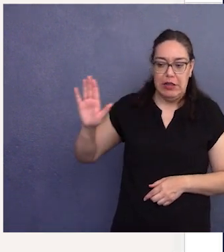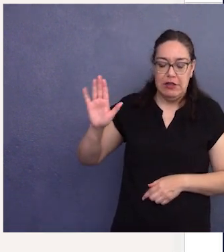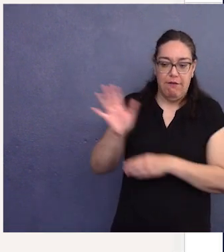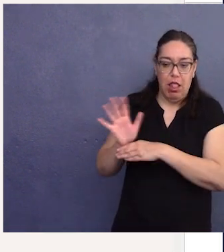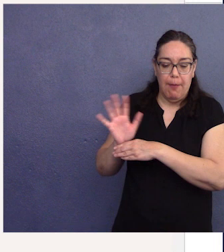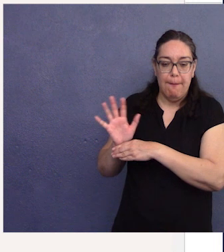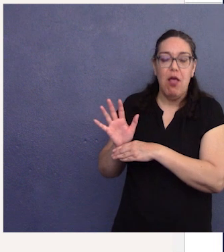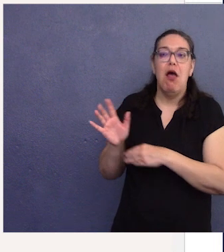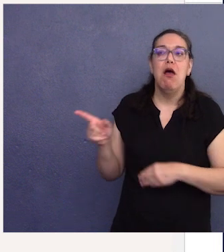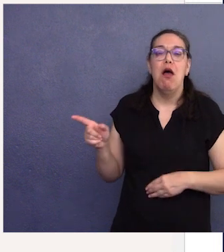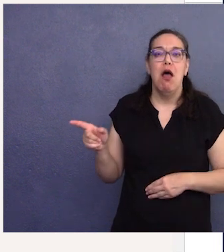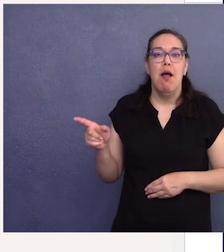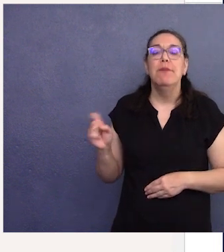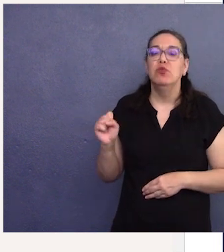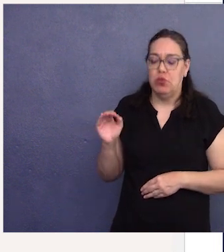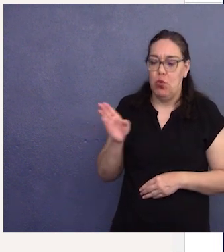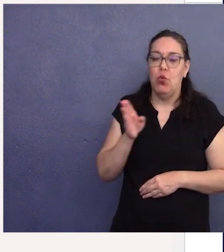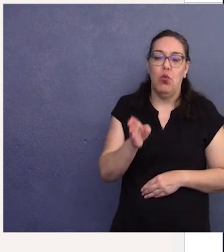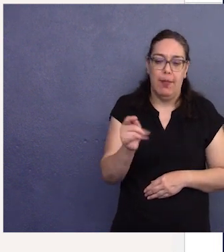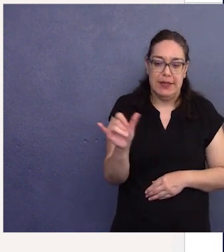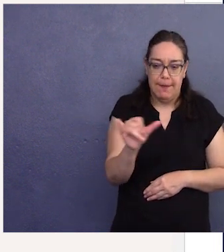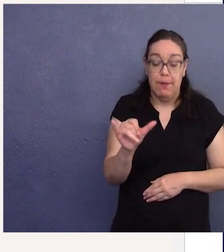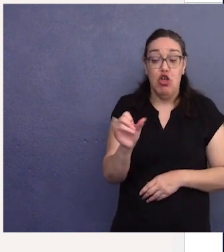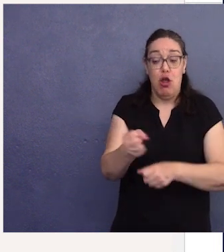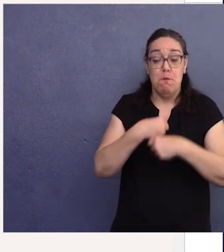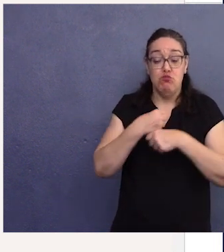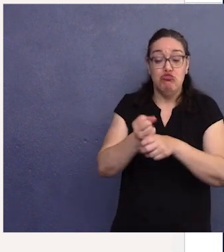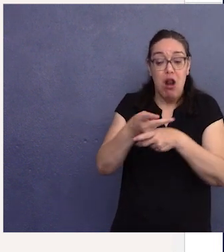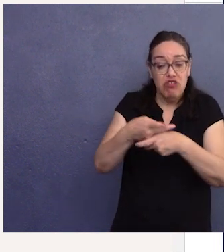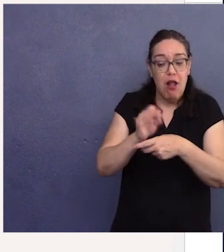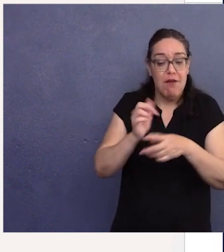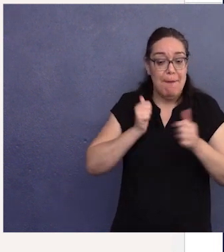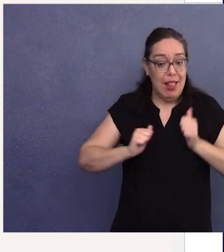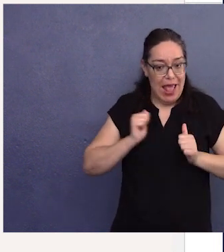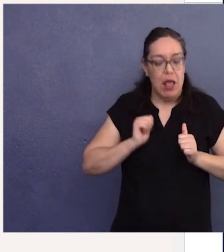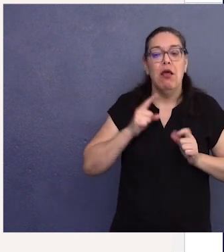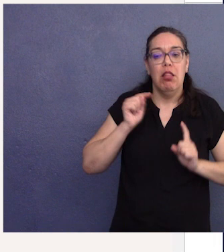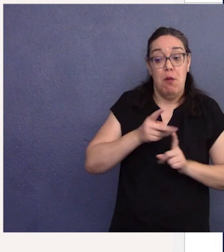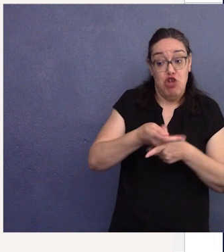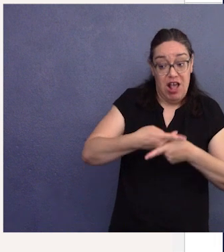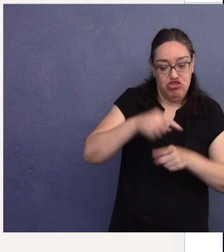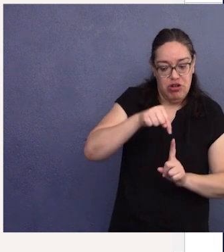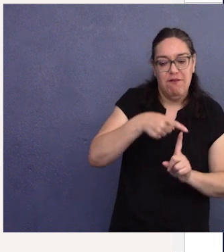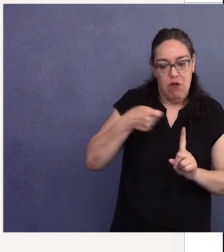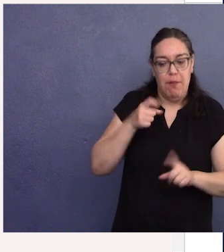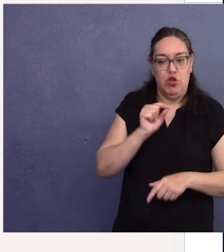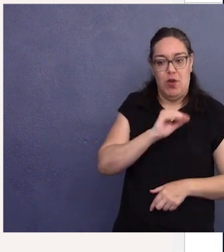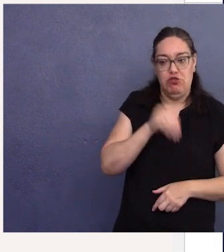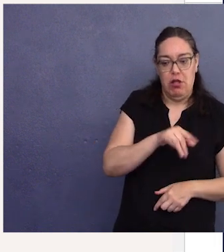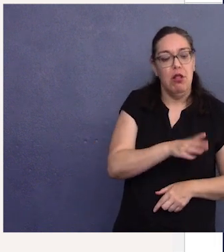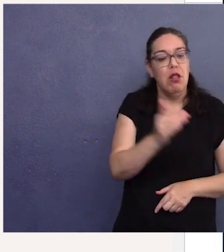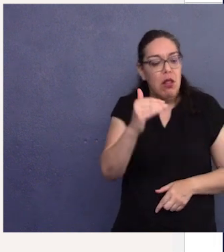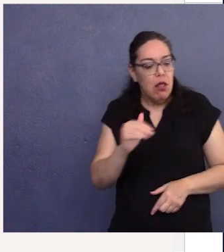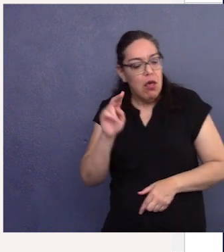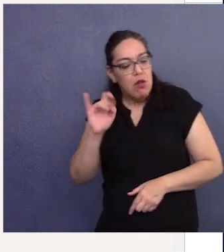film. So yes, production of the play will have to come out of the 20%. Okay, and we have